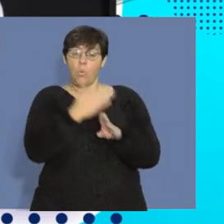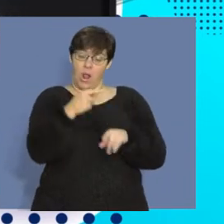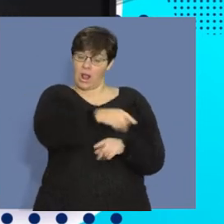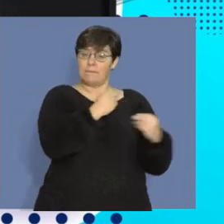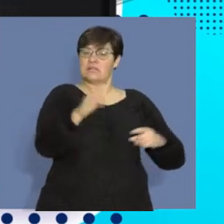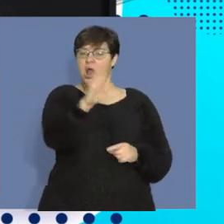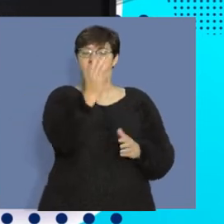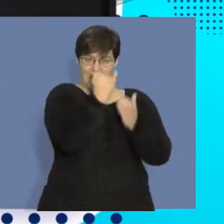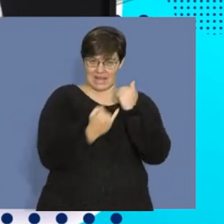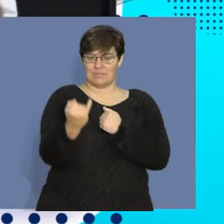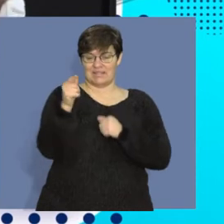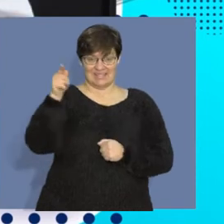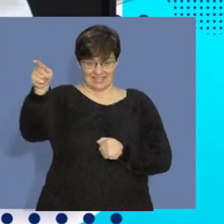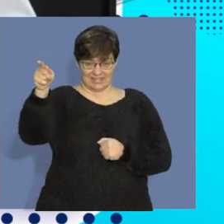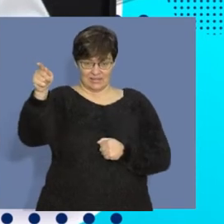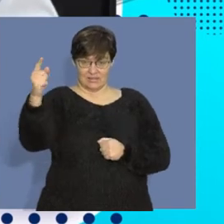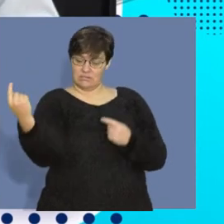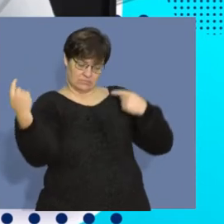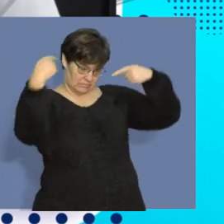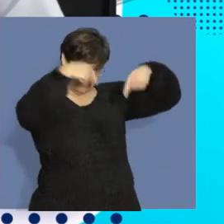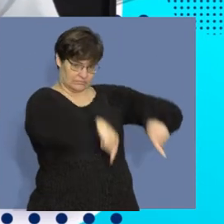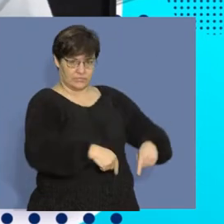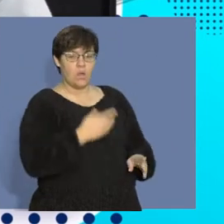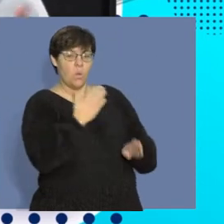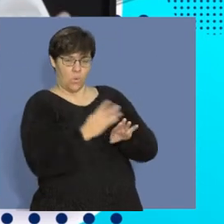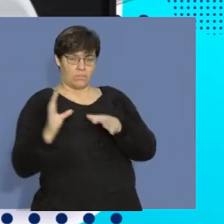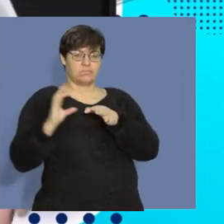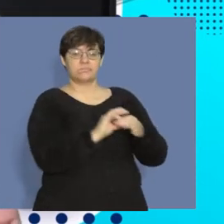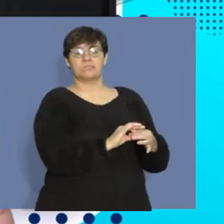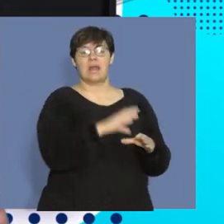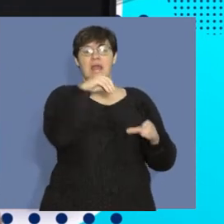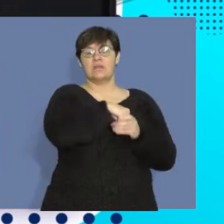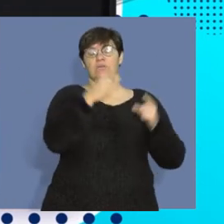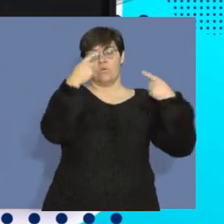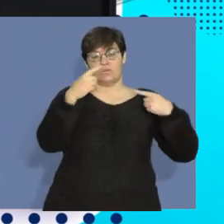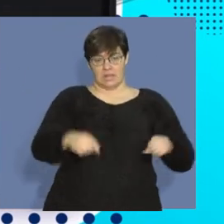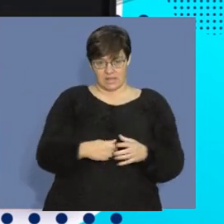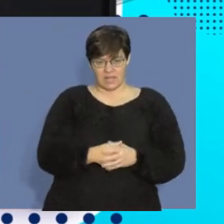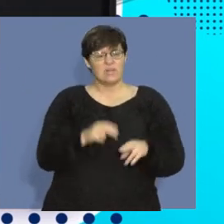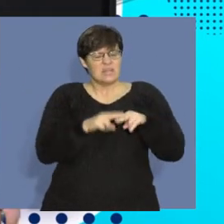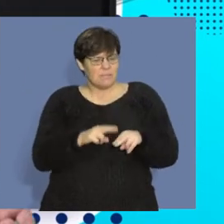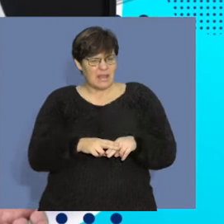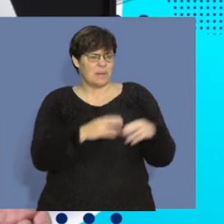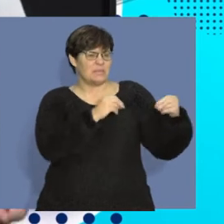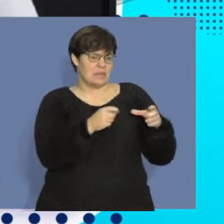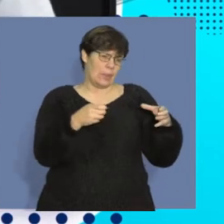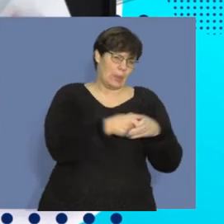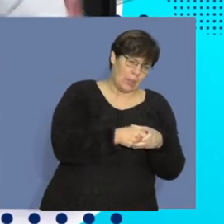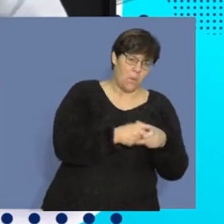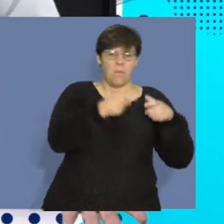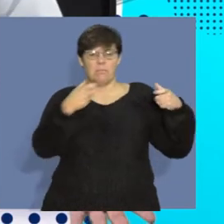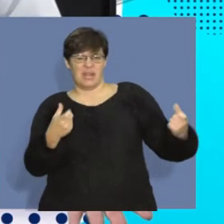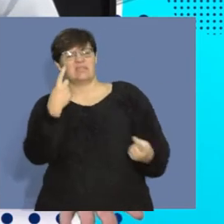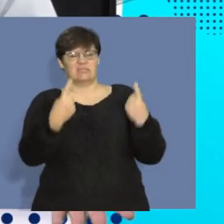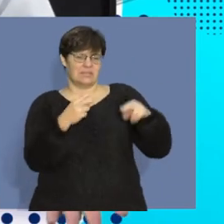business, right? The external auditor, again, depending on the enterprise and the nature of the enterprise and the